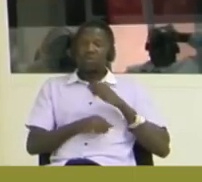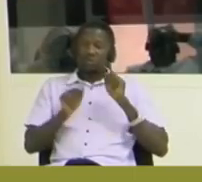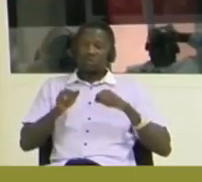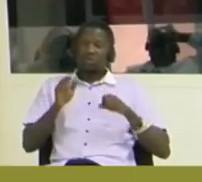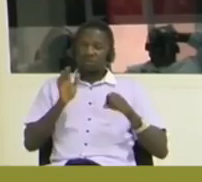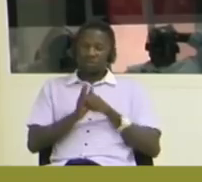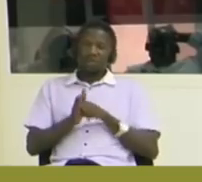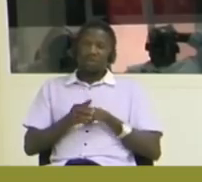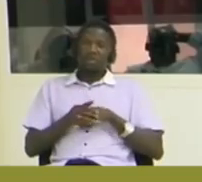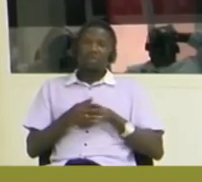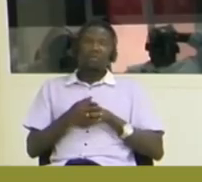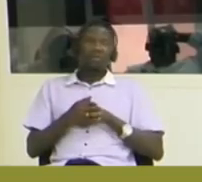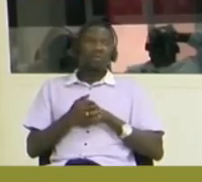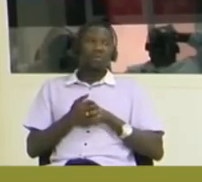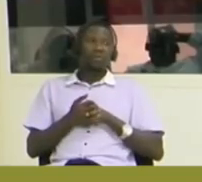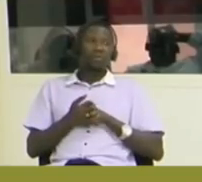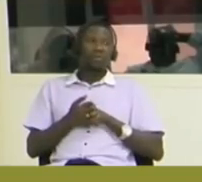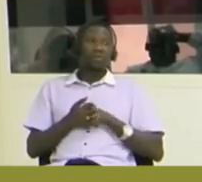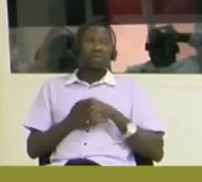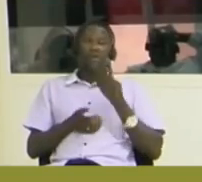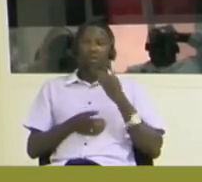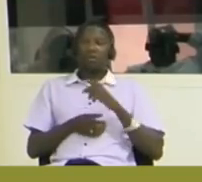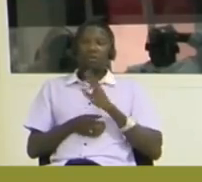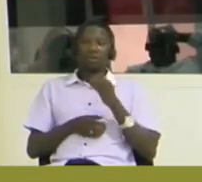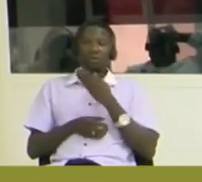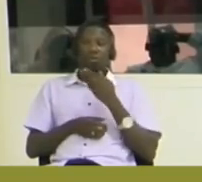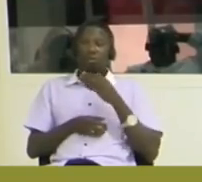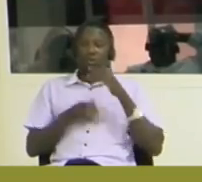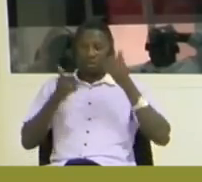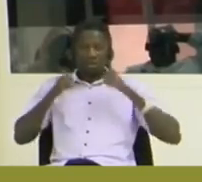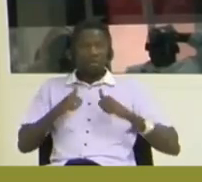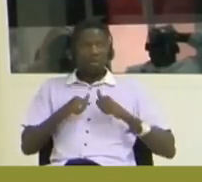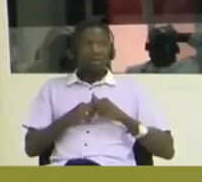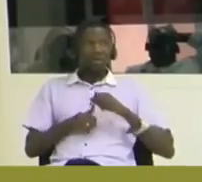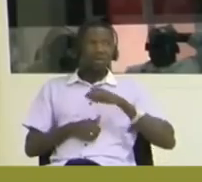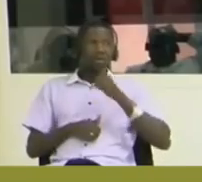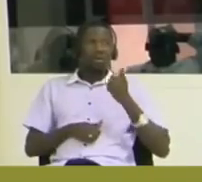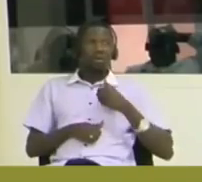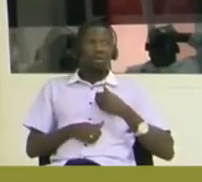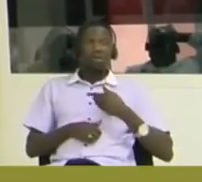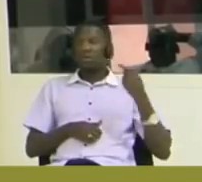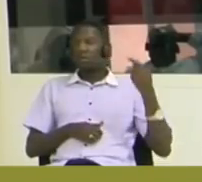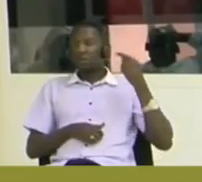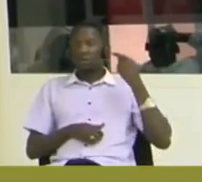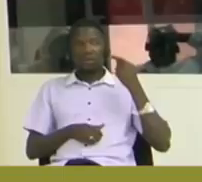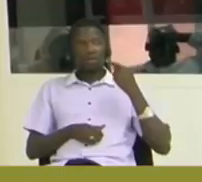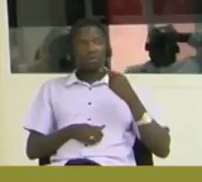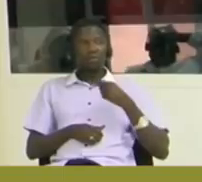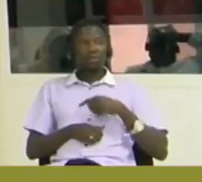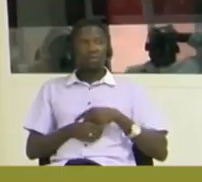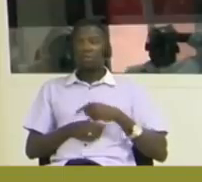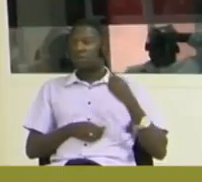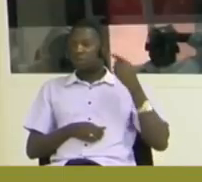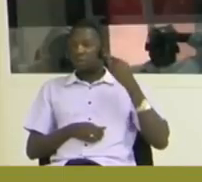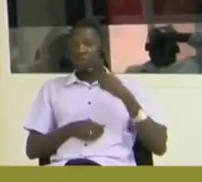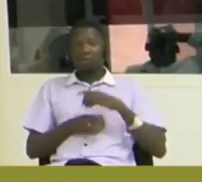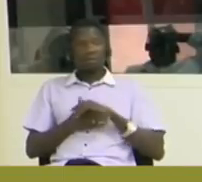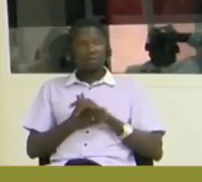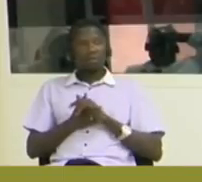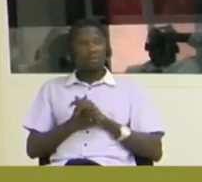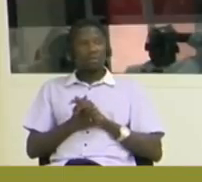out. But if that is not going to happen, and you are hearing the audio, and